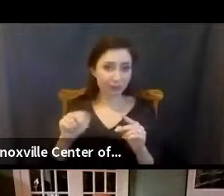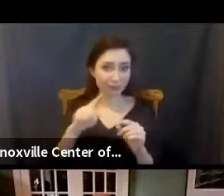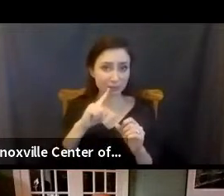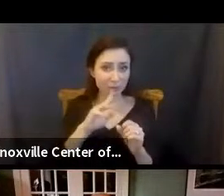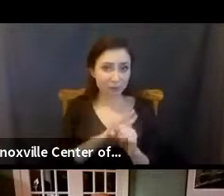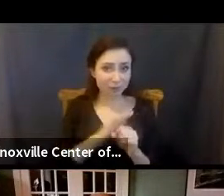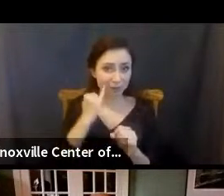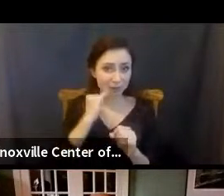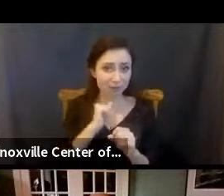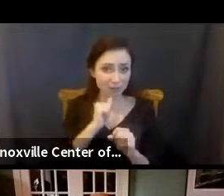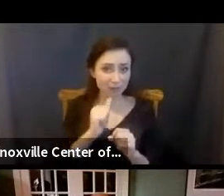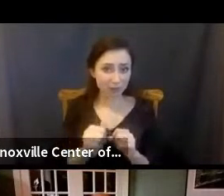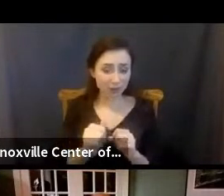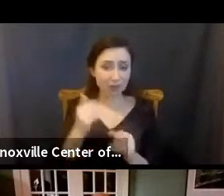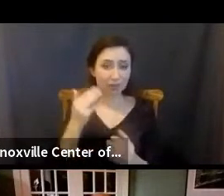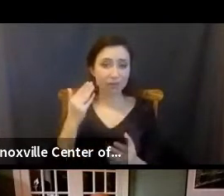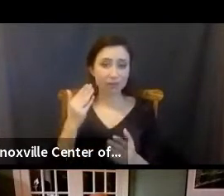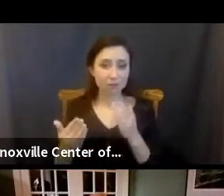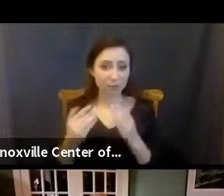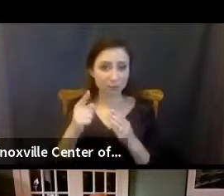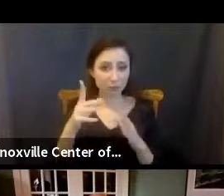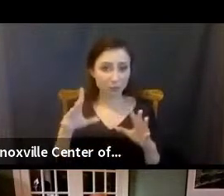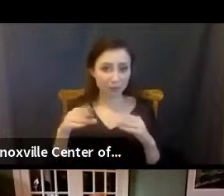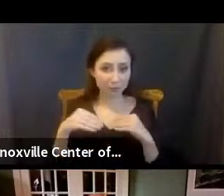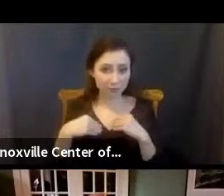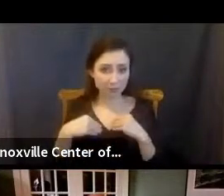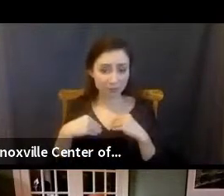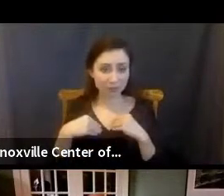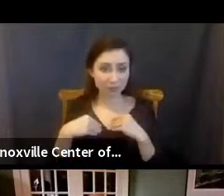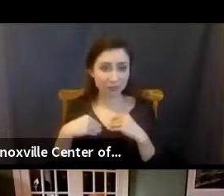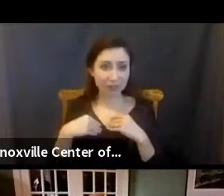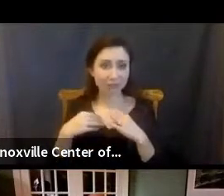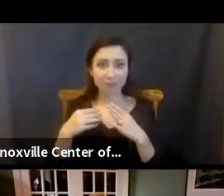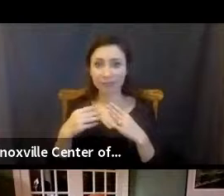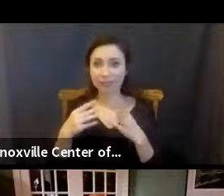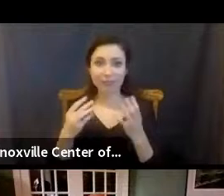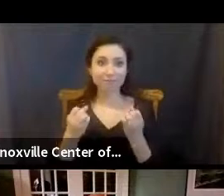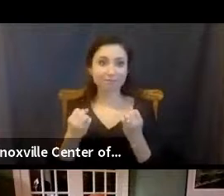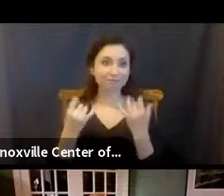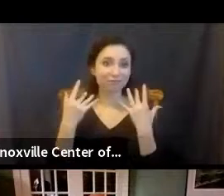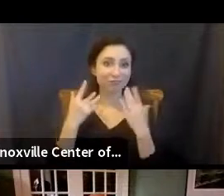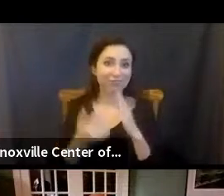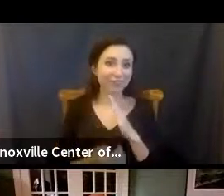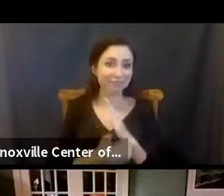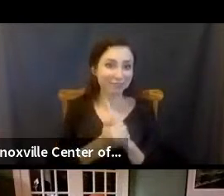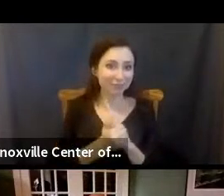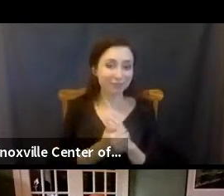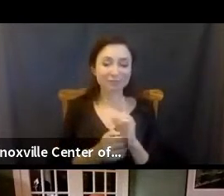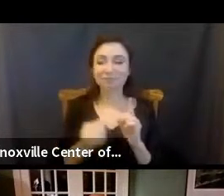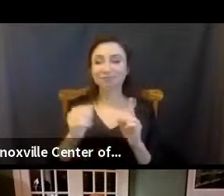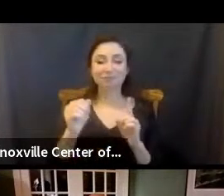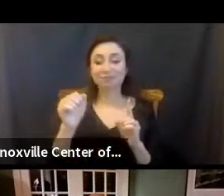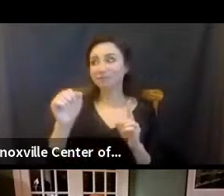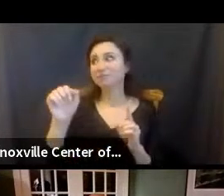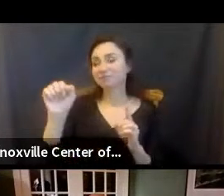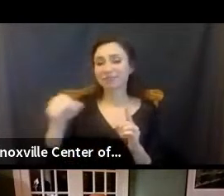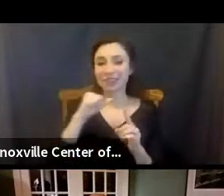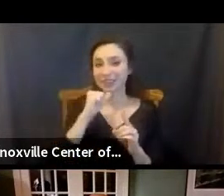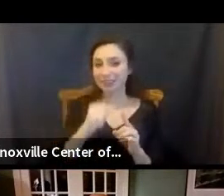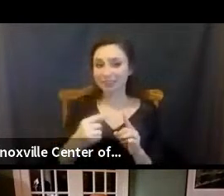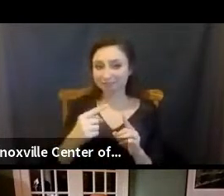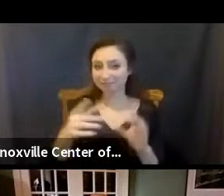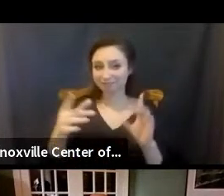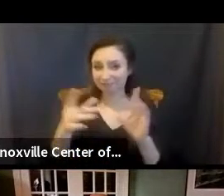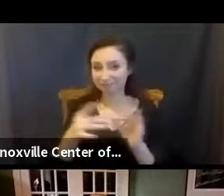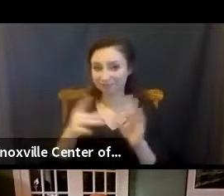not, perhaps you would accept that as a friendly amendment. I would. I did not mention Tennessee Pledge, but